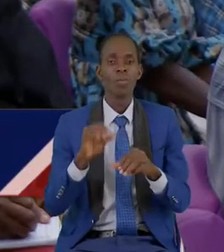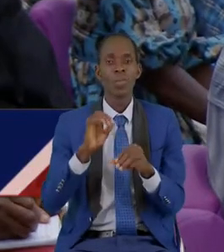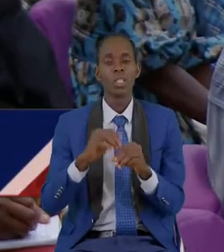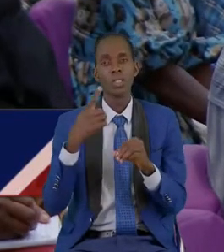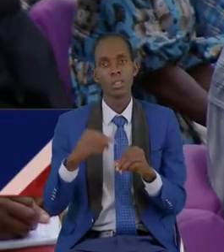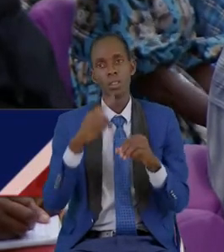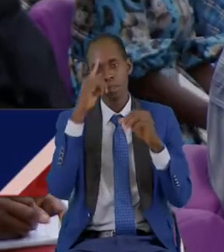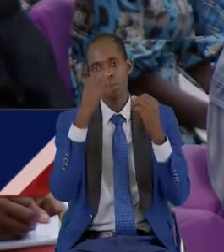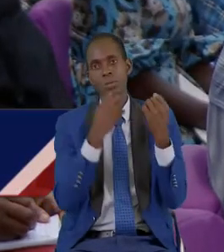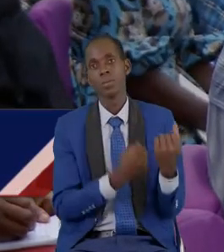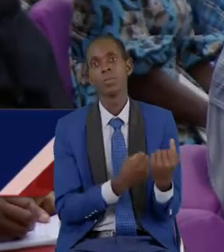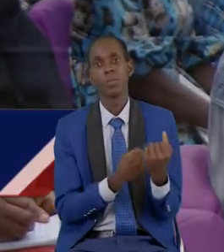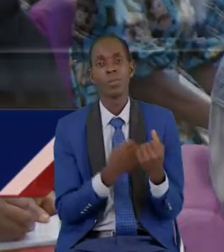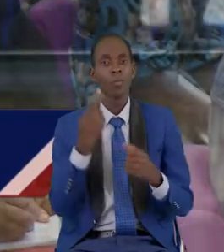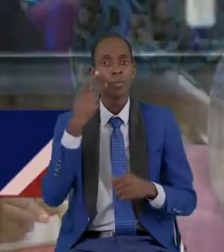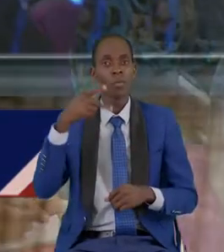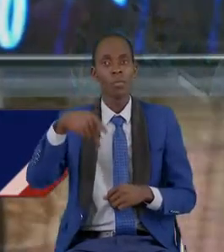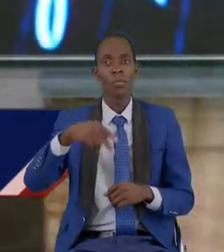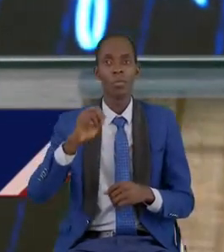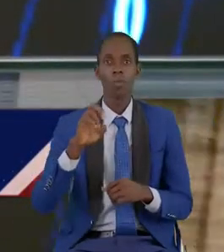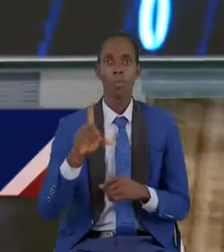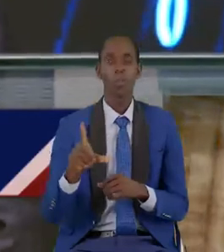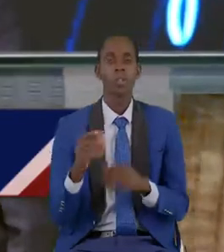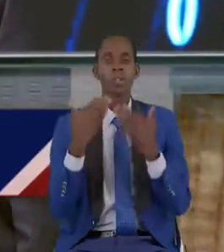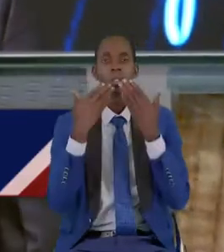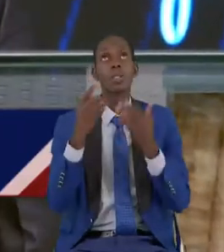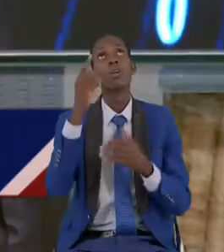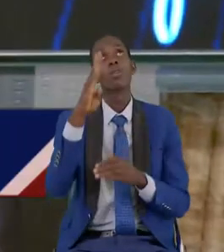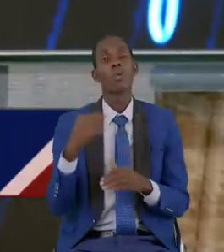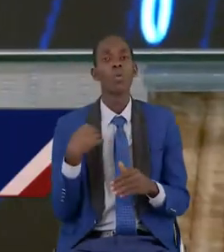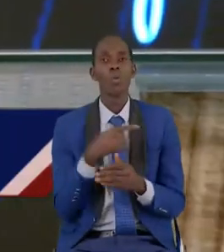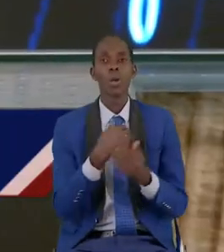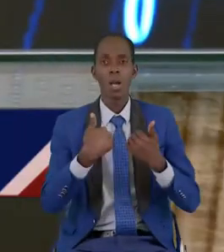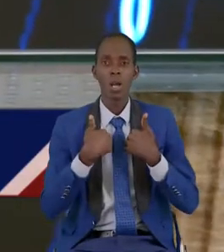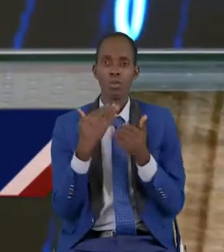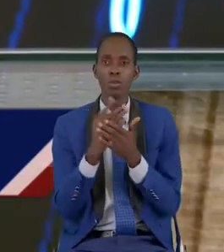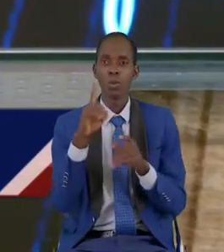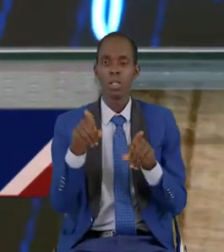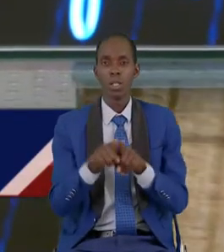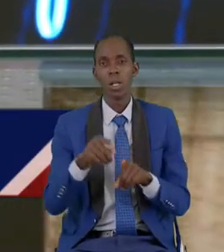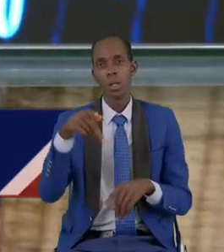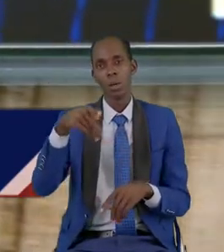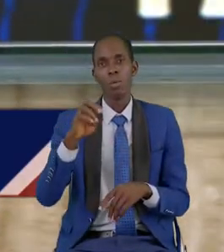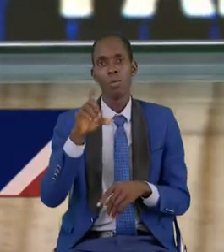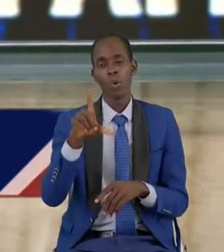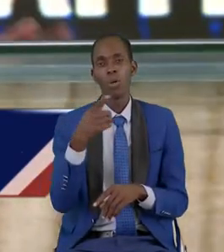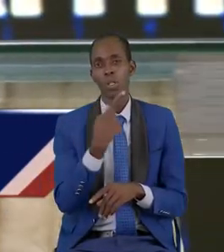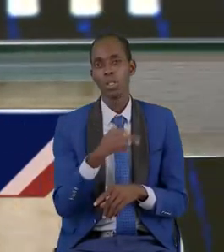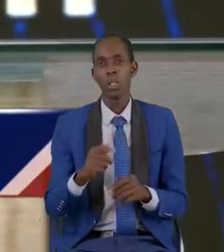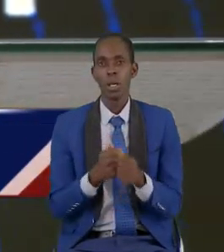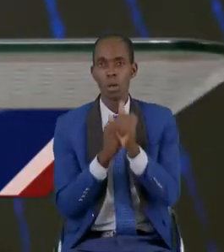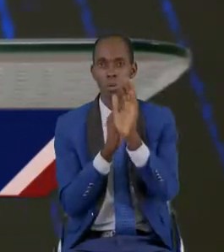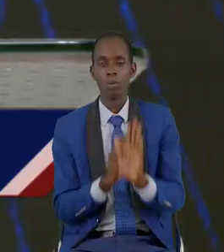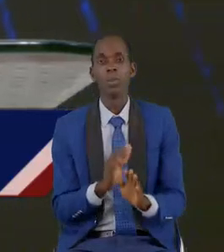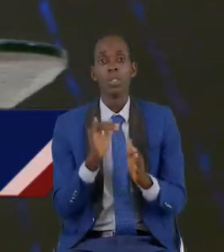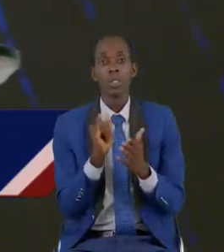Paul, Paul the apostle. Thank God we have a person like Paul the apostle, that when everybody was